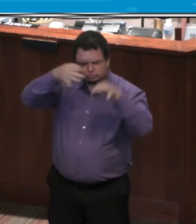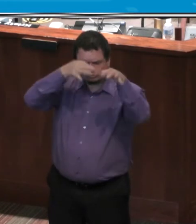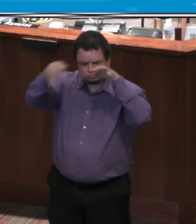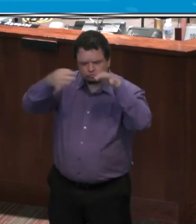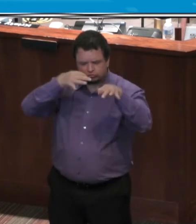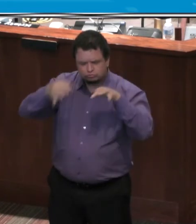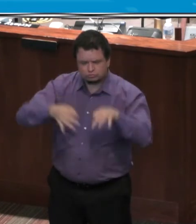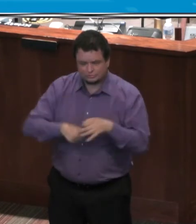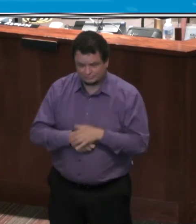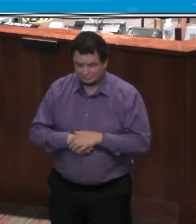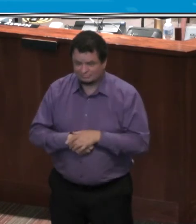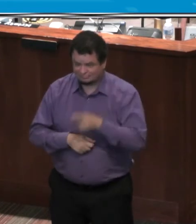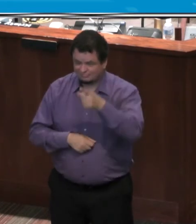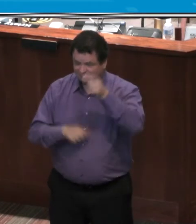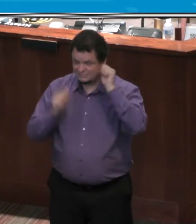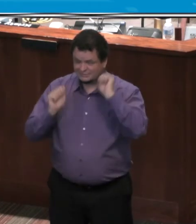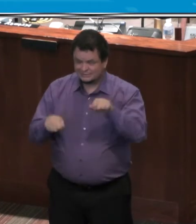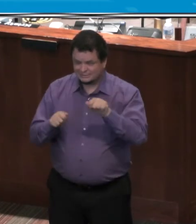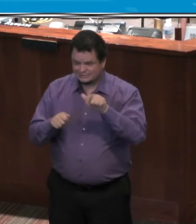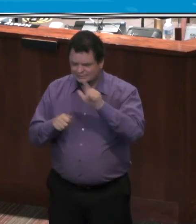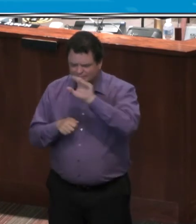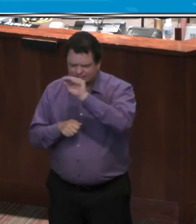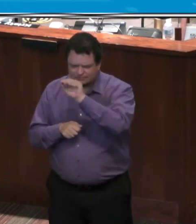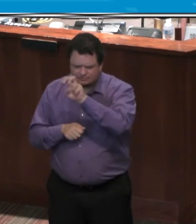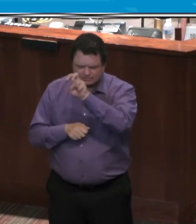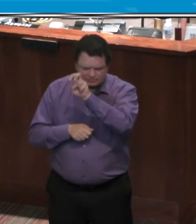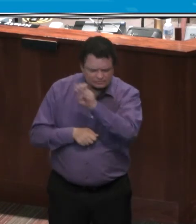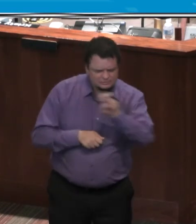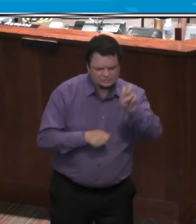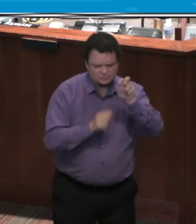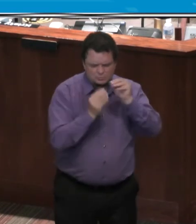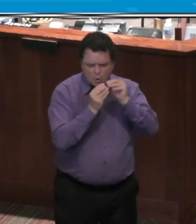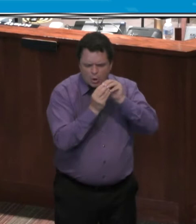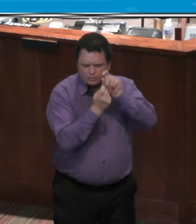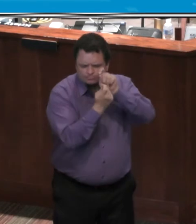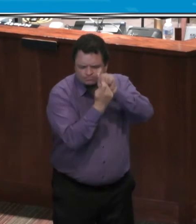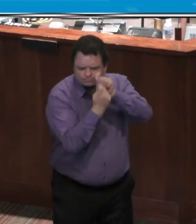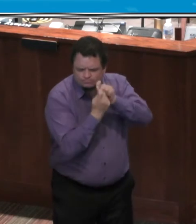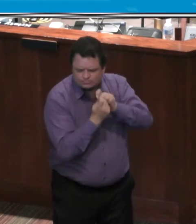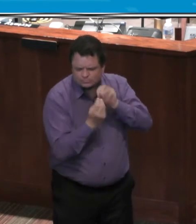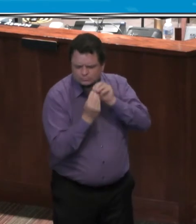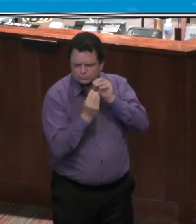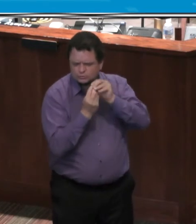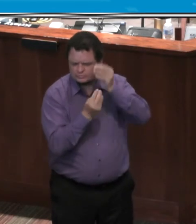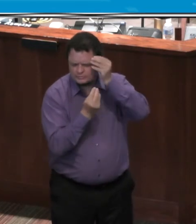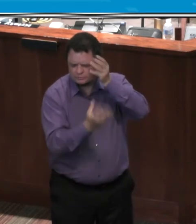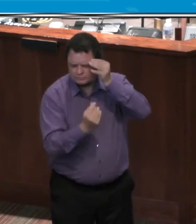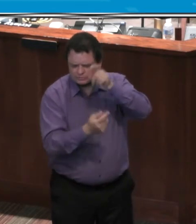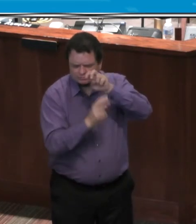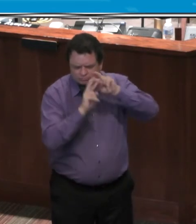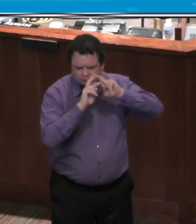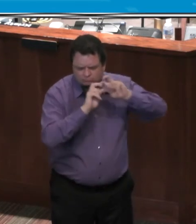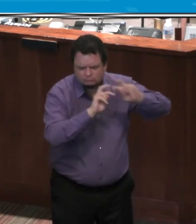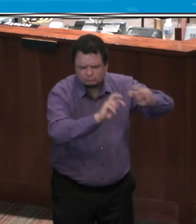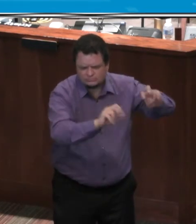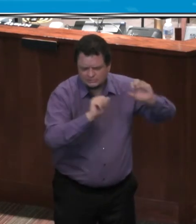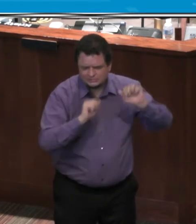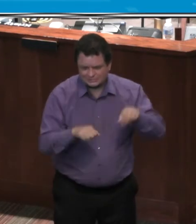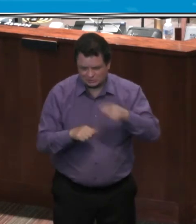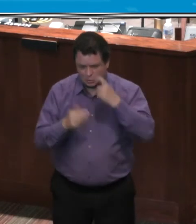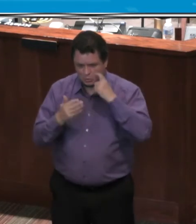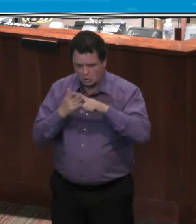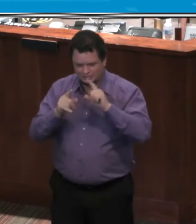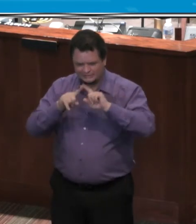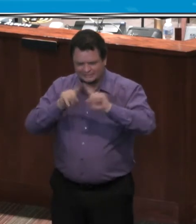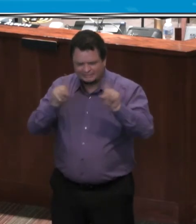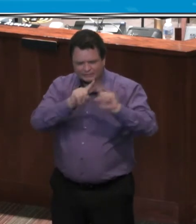that page, it gives you an overview, sort of a photocopy, if you will, a screenshot of the page with instructions that we're continually modifying as